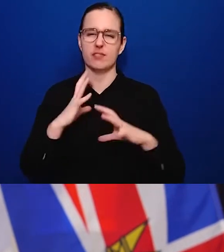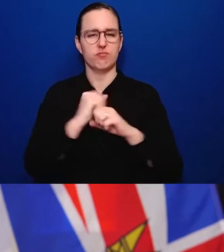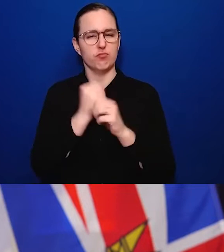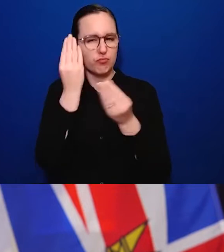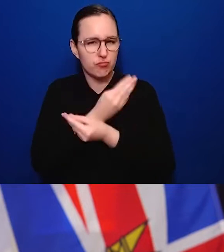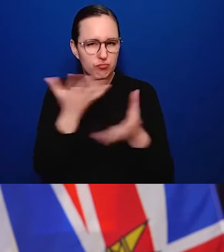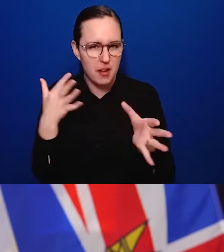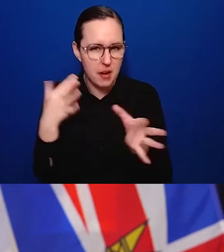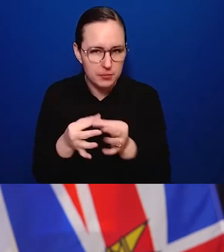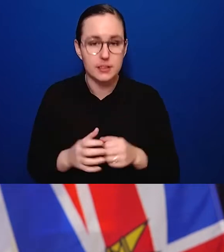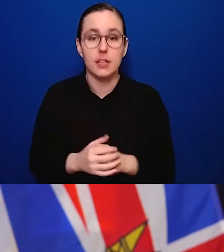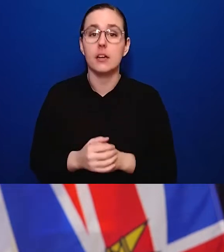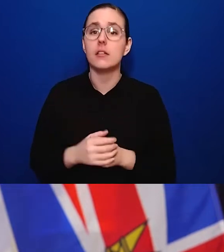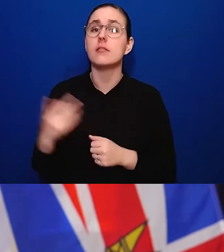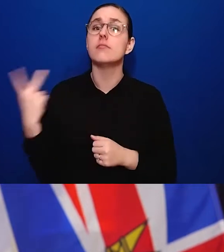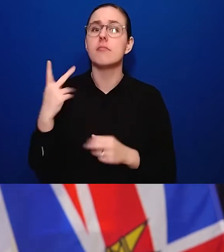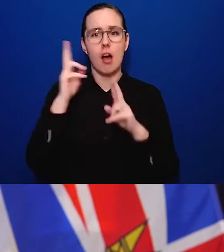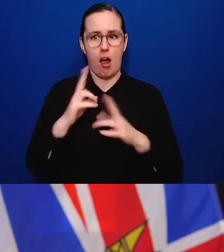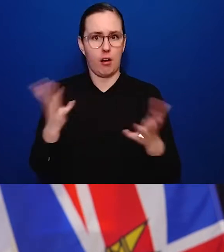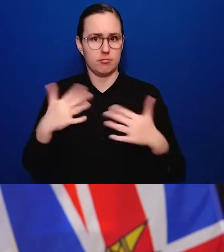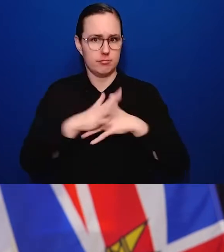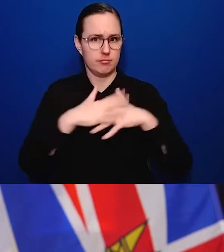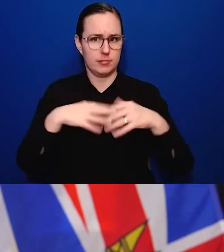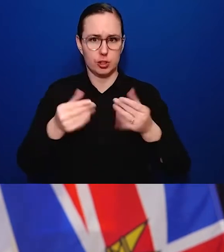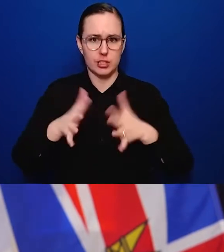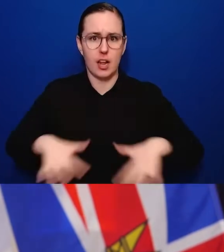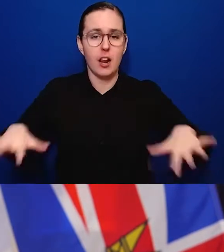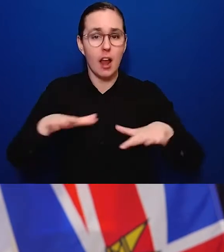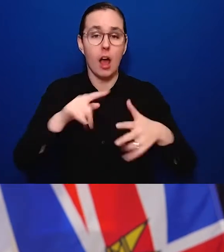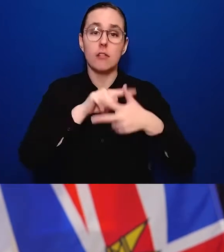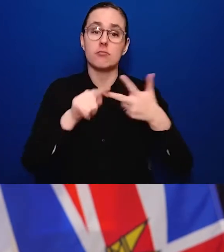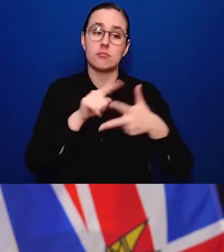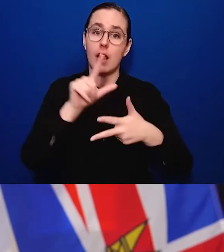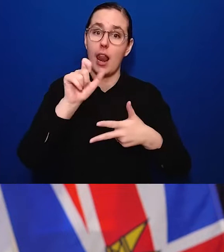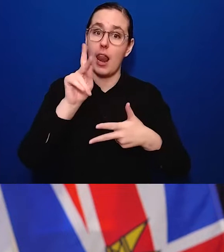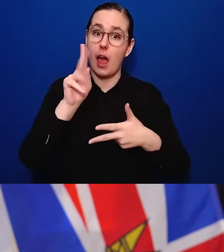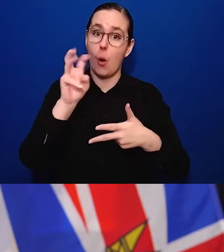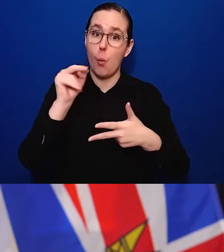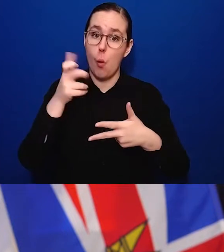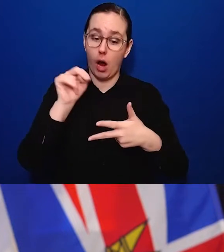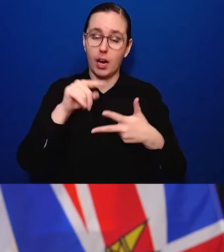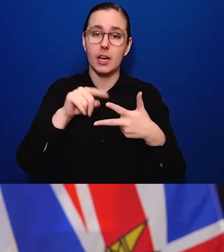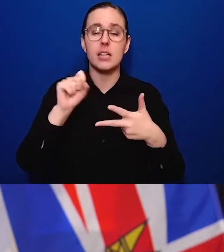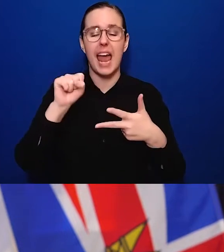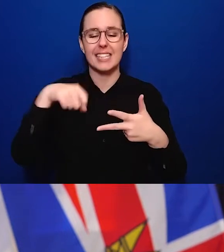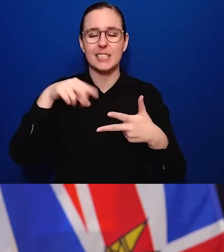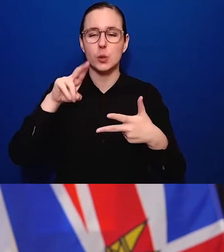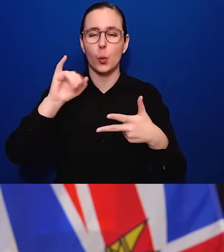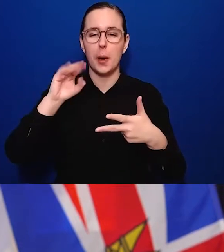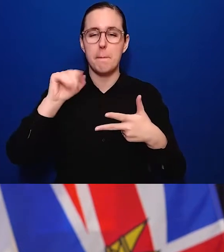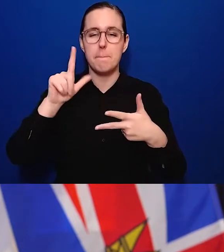on the territory of the Lekwungen-speaking people of the Songhees and the Esquimalt First Nations. Dr. Henry will be referring to